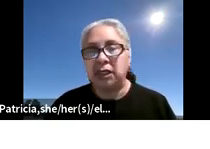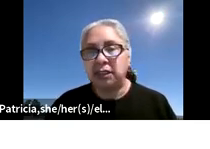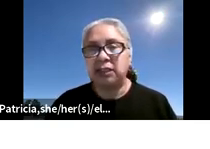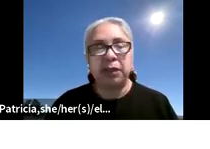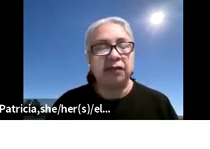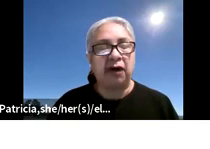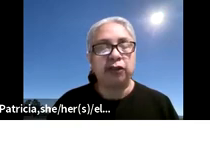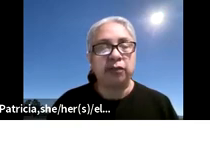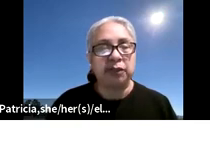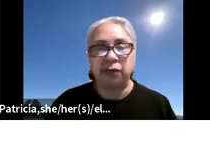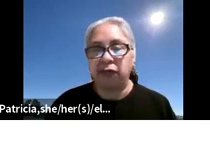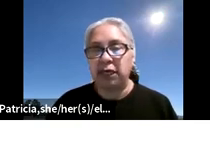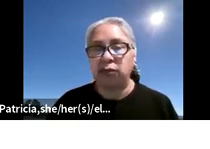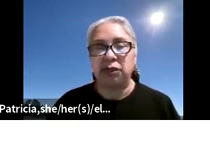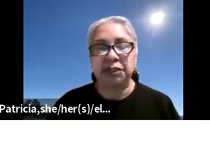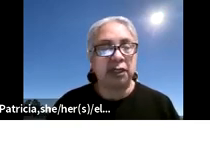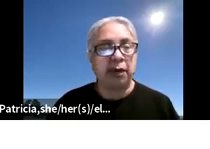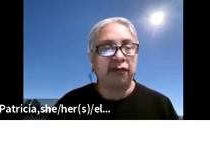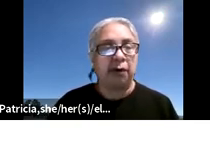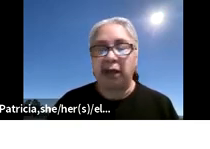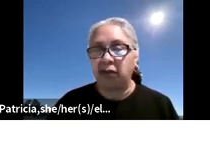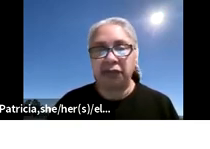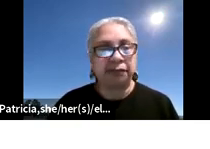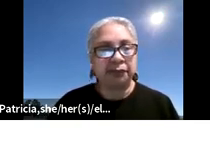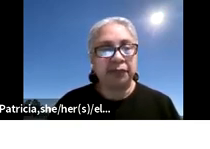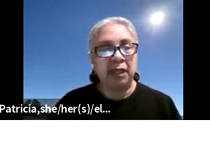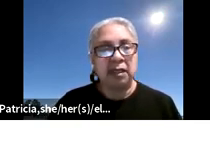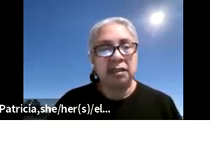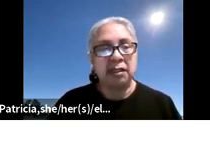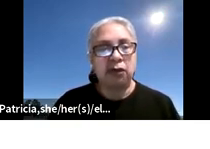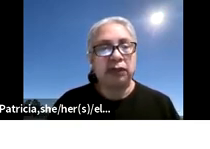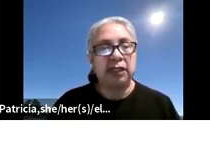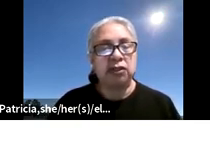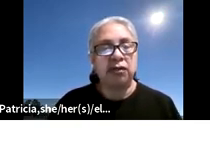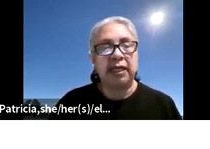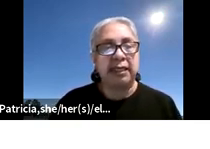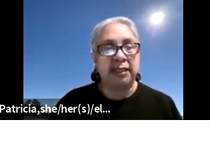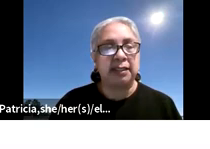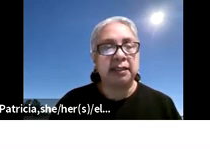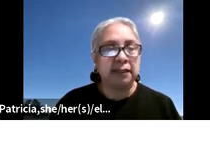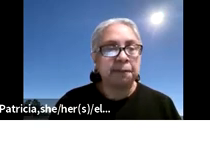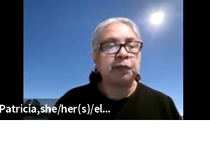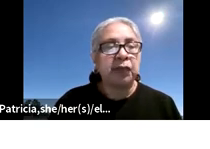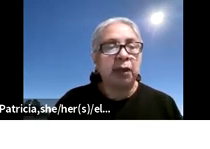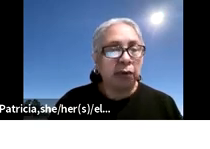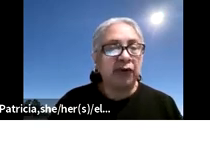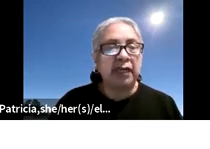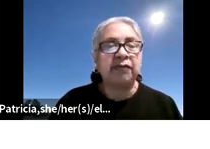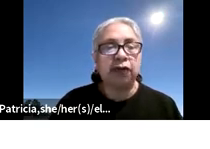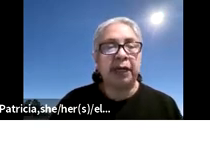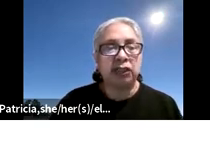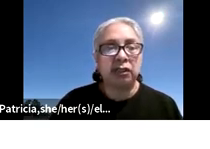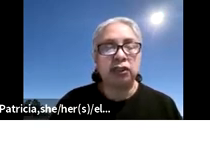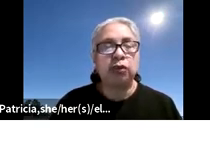language speak volumes before any words come out of our mouth. So let's do the is.